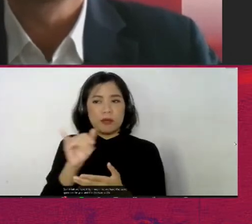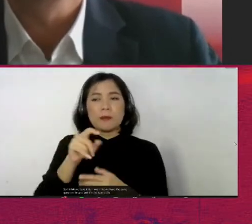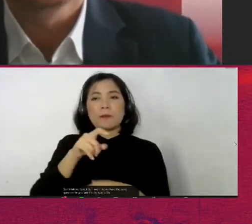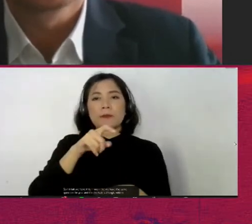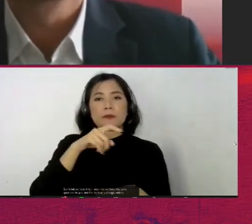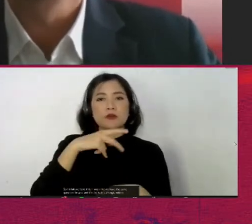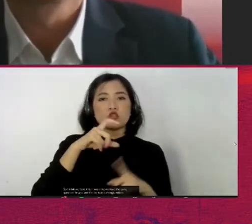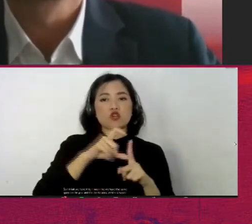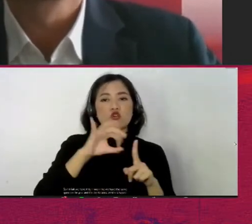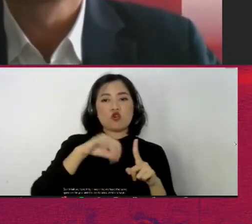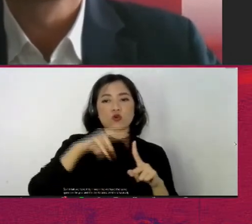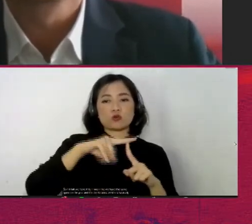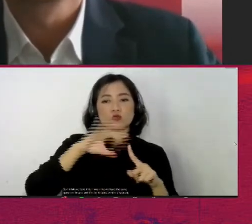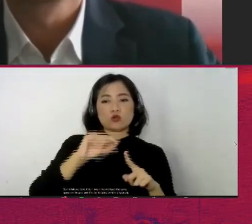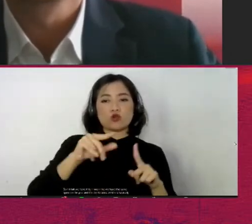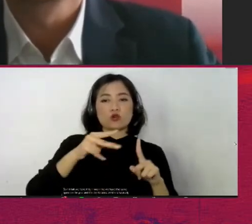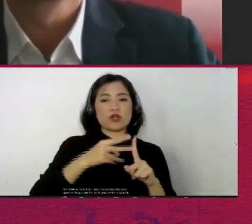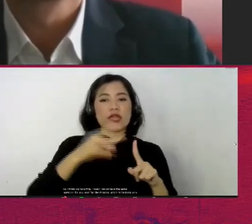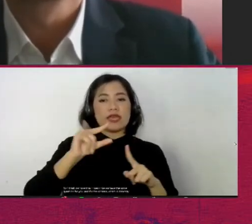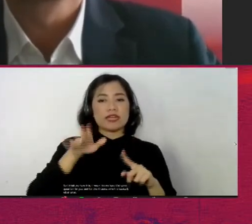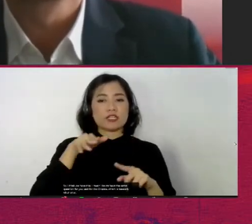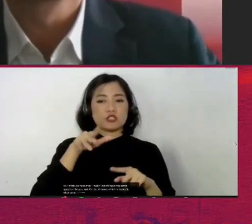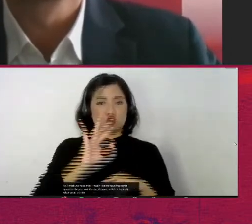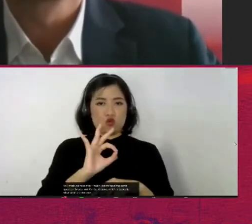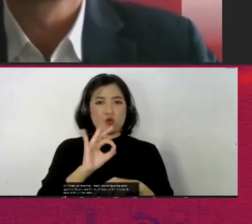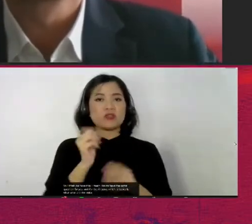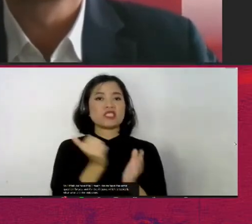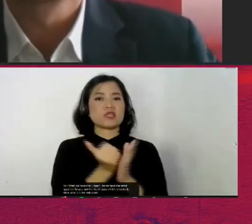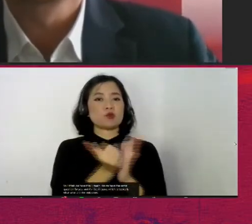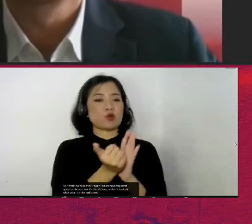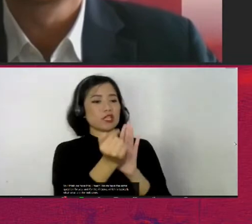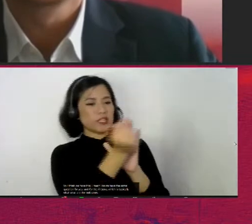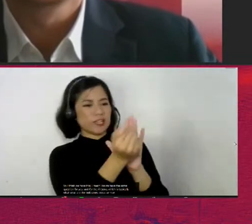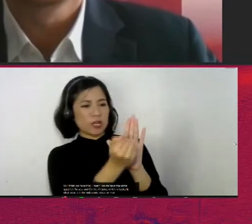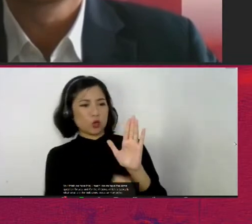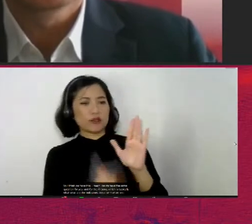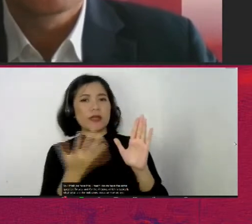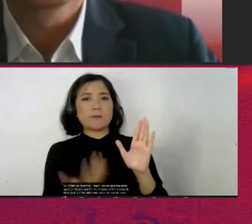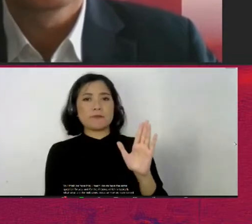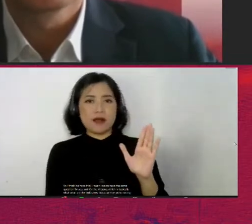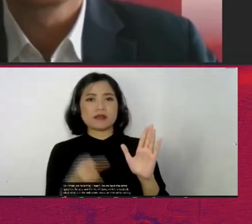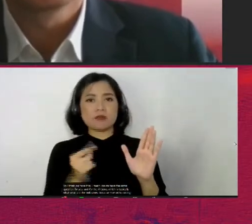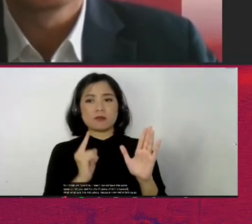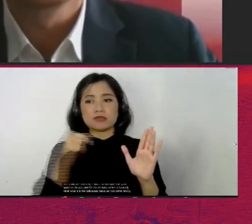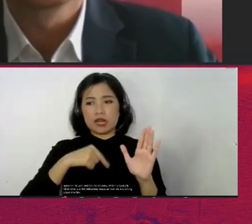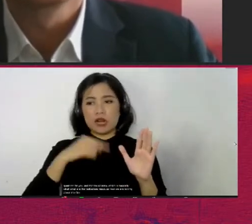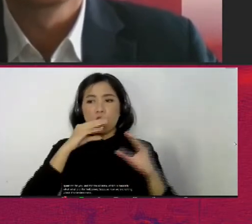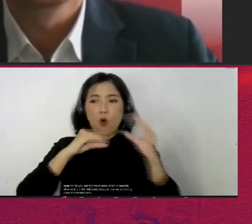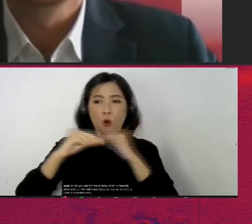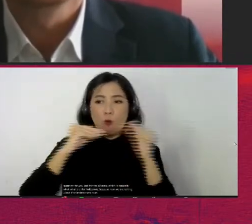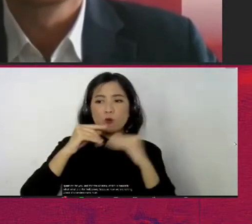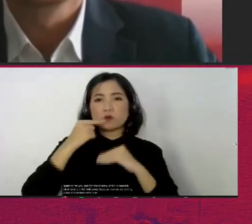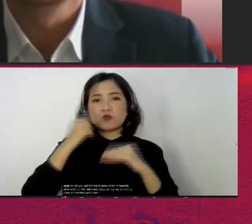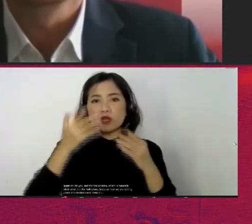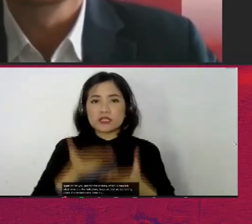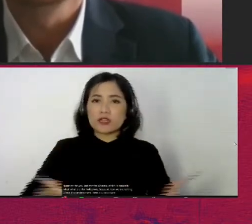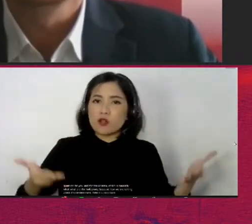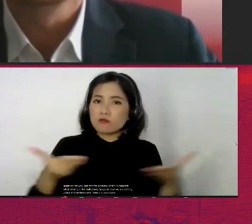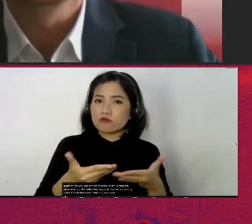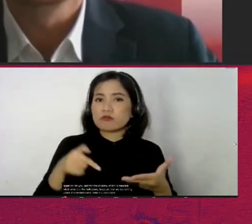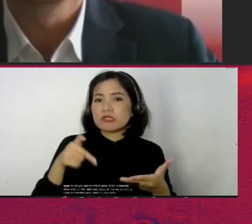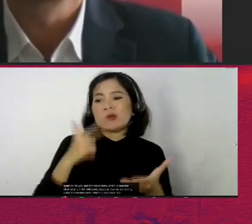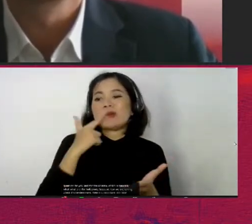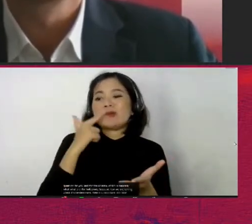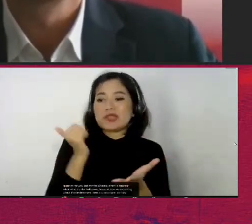is basically what are the indicators? Because now we are talking about the environment, how it is important, but